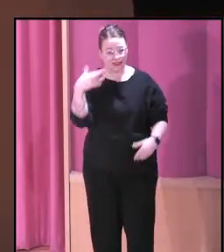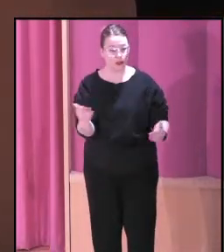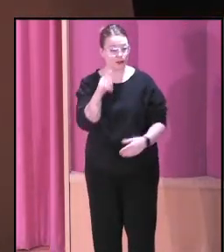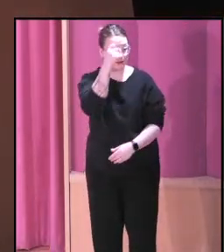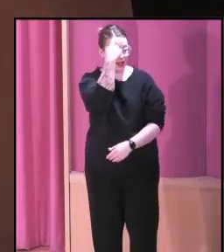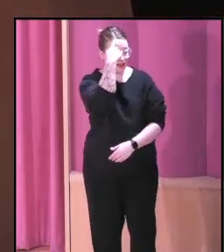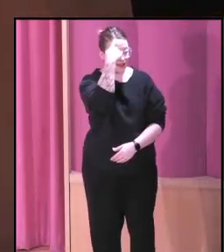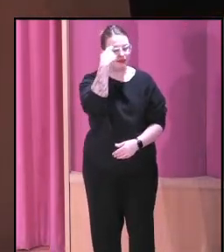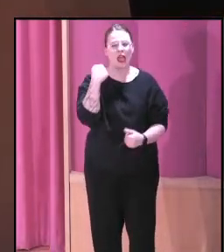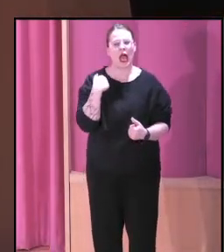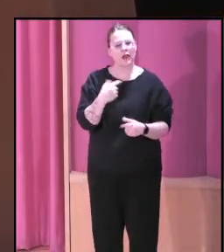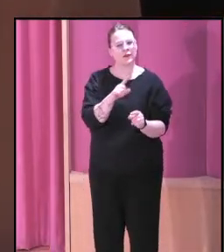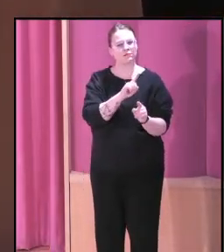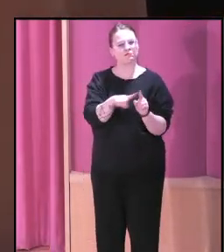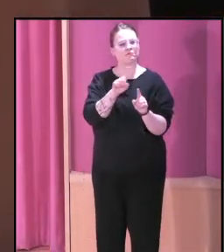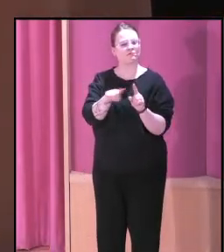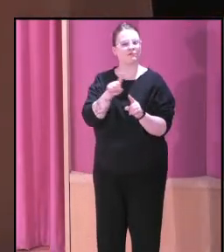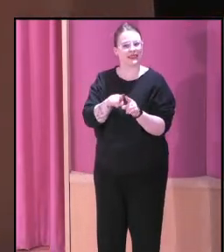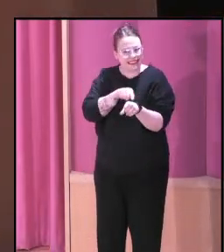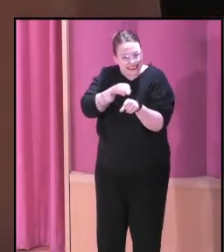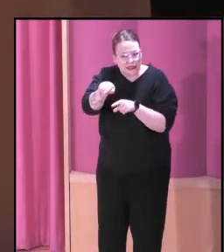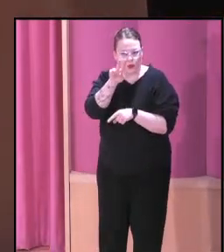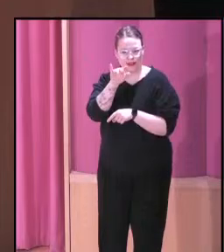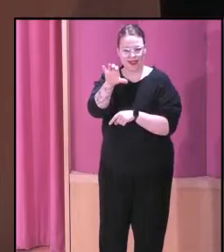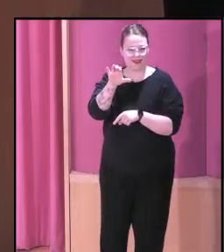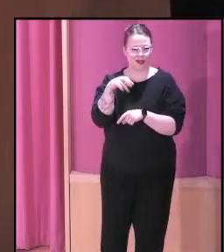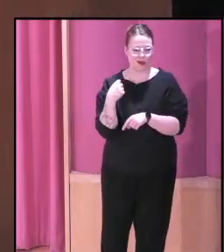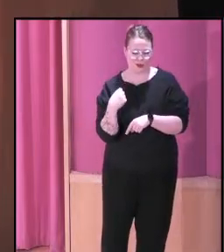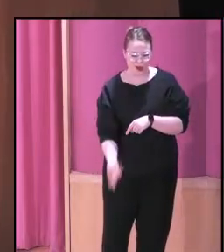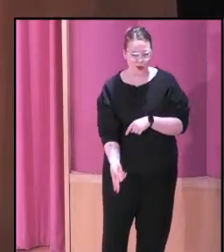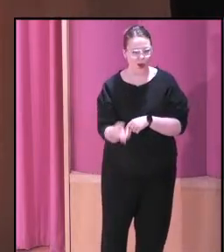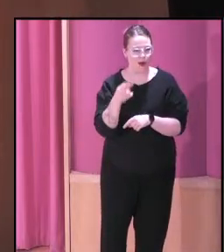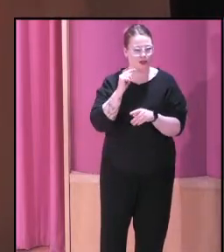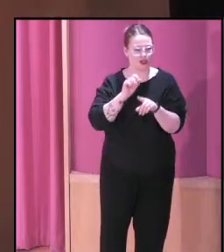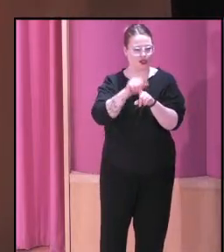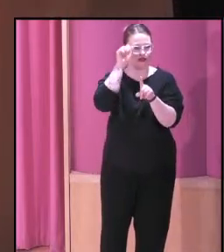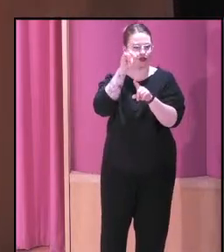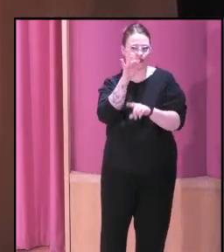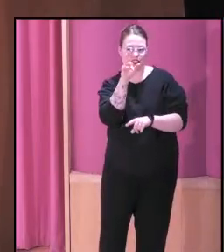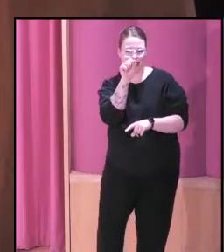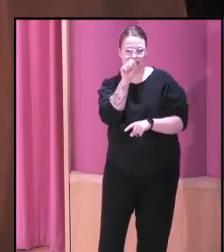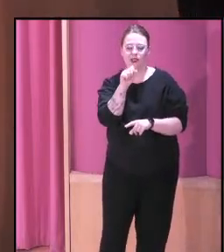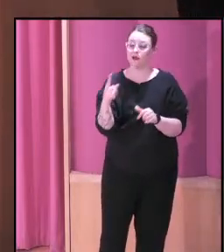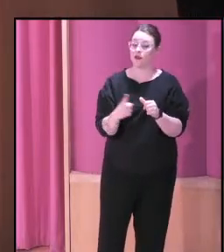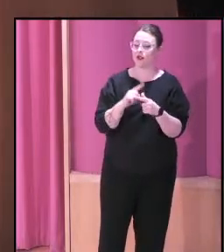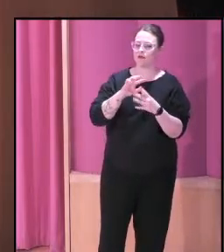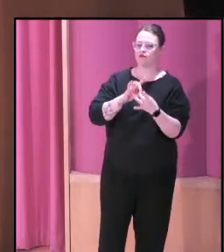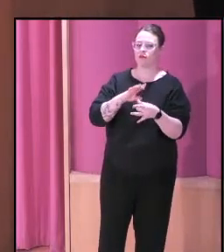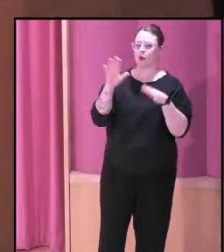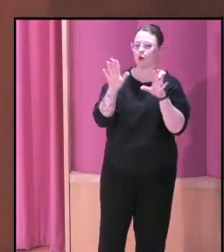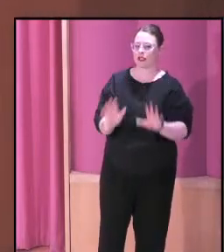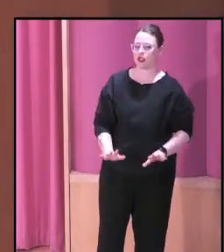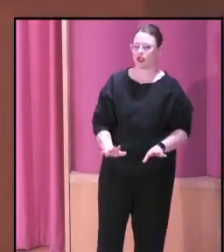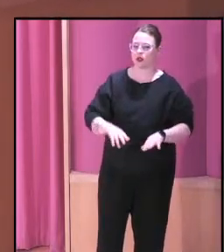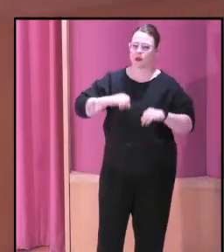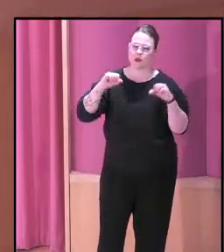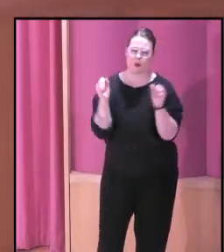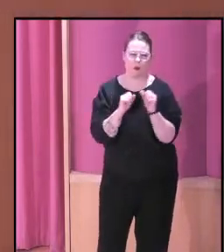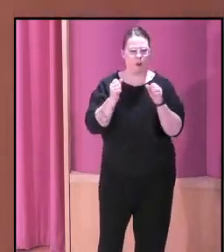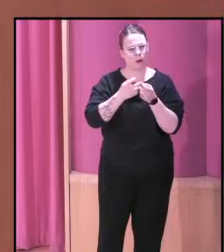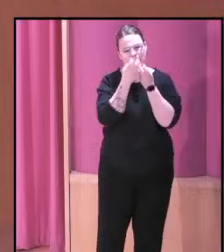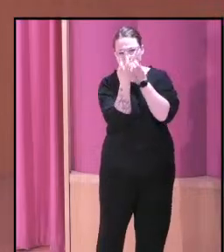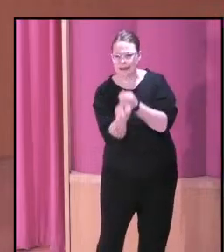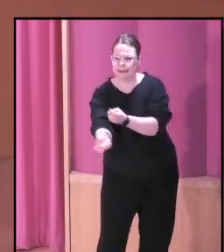got a couple Wisconsin yo-yo tricks. The first one is about winter. It snows, it gets cold, people like to ski. And one of the things you